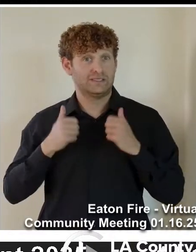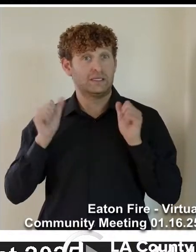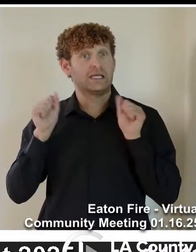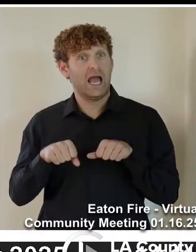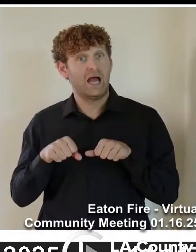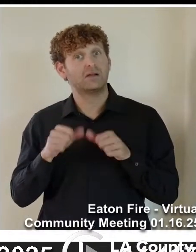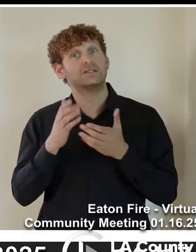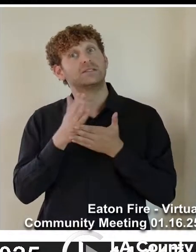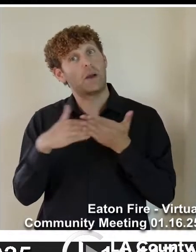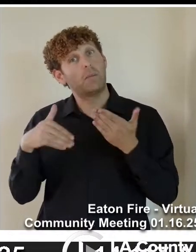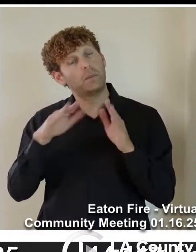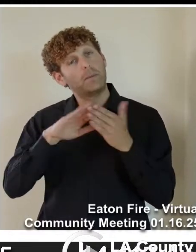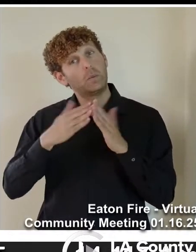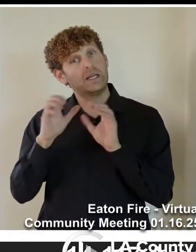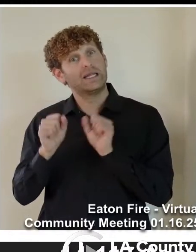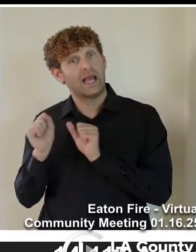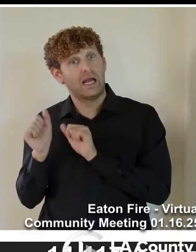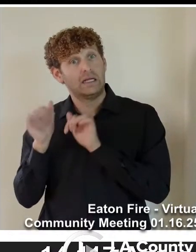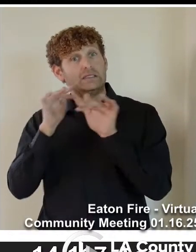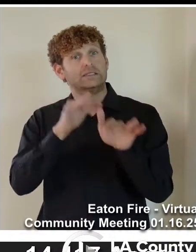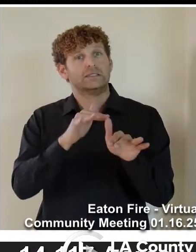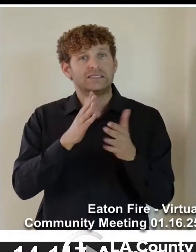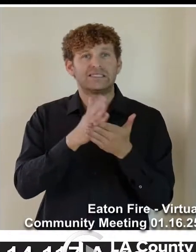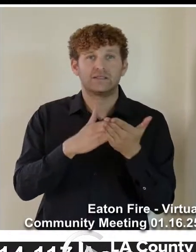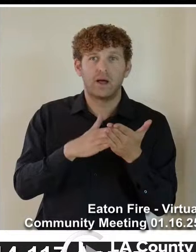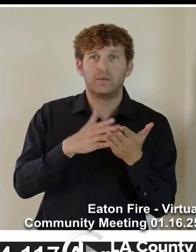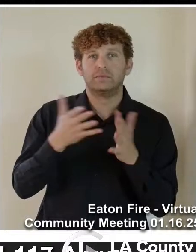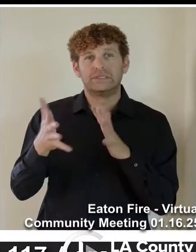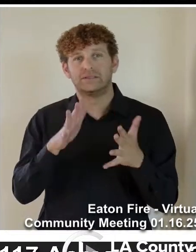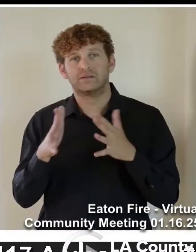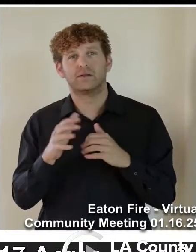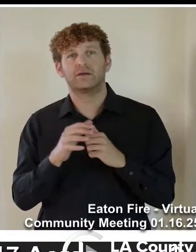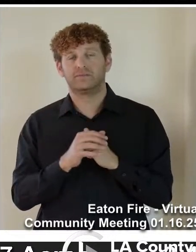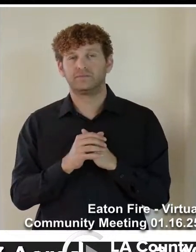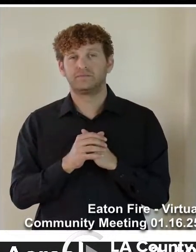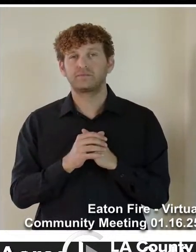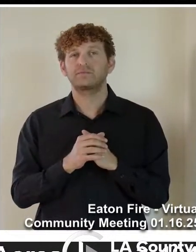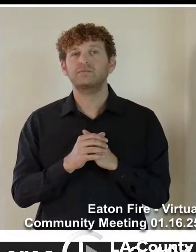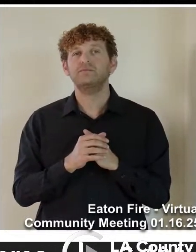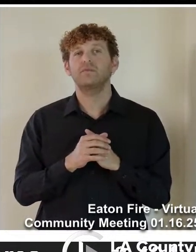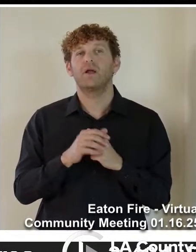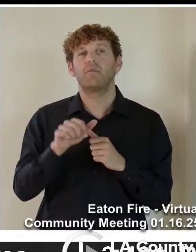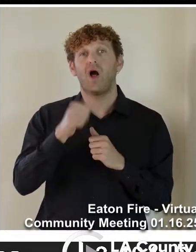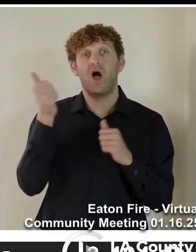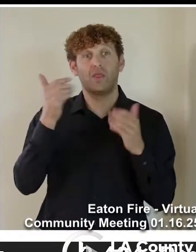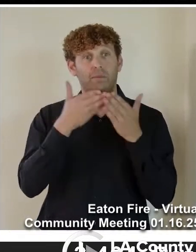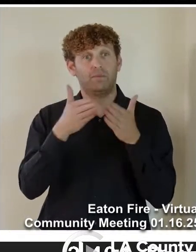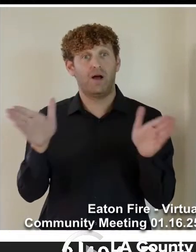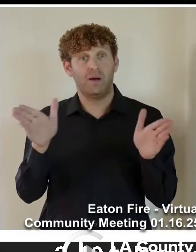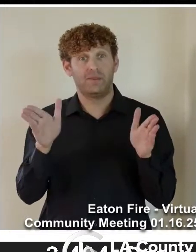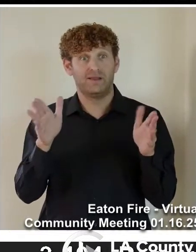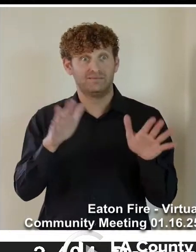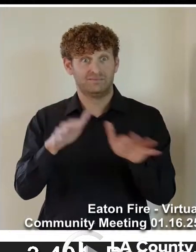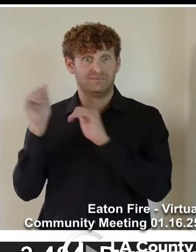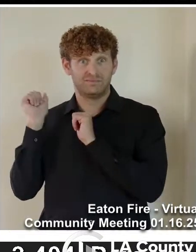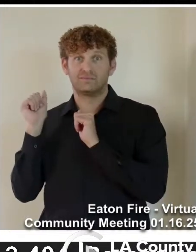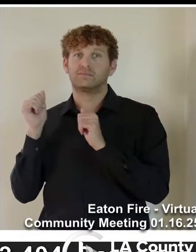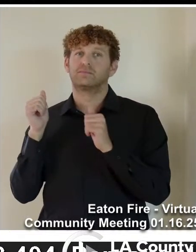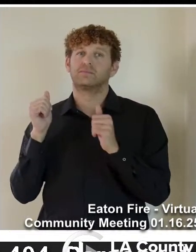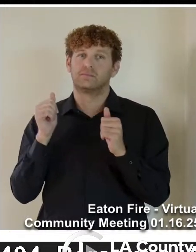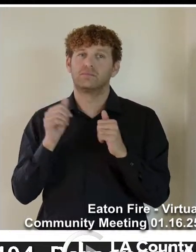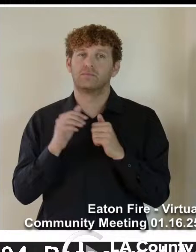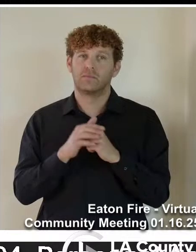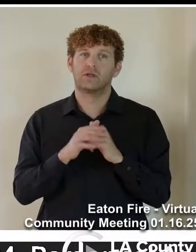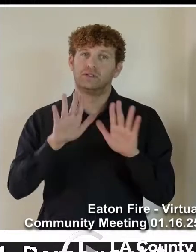as much infrastructure damage. But for the remaining members of the public who are still evacuated, please know that there is a massive